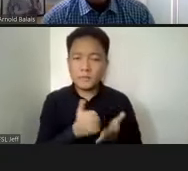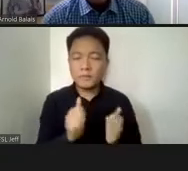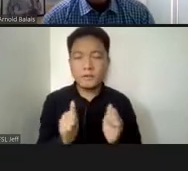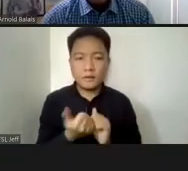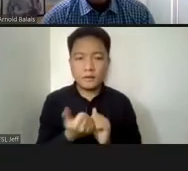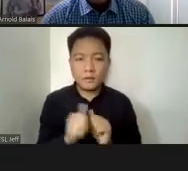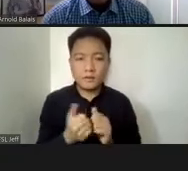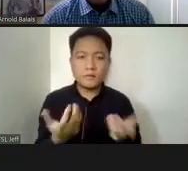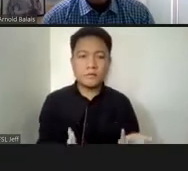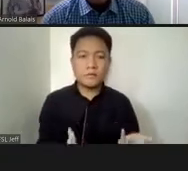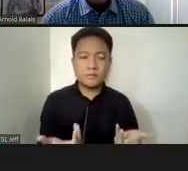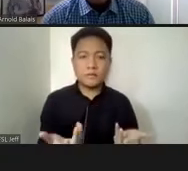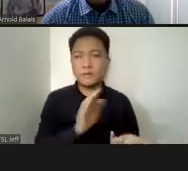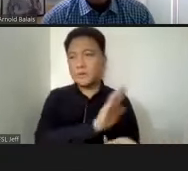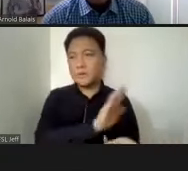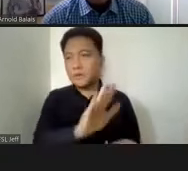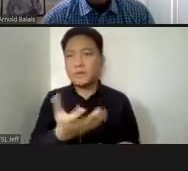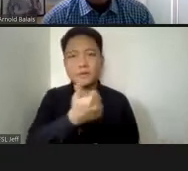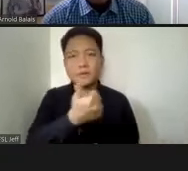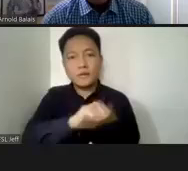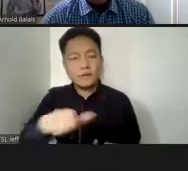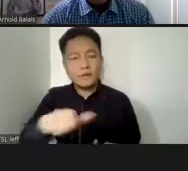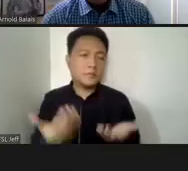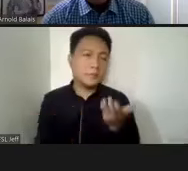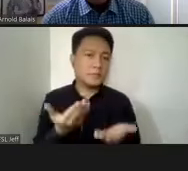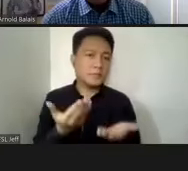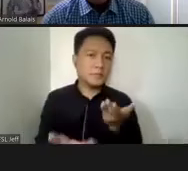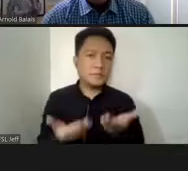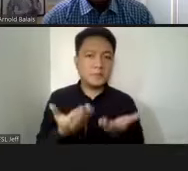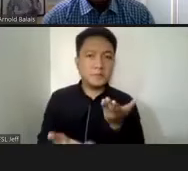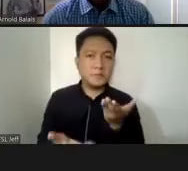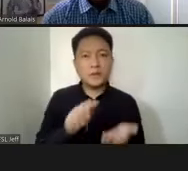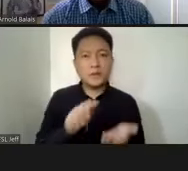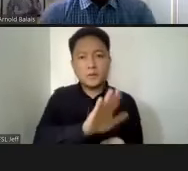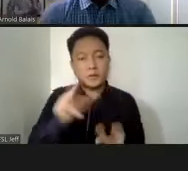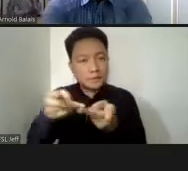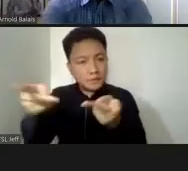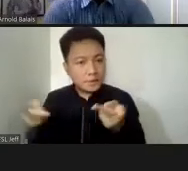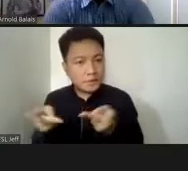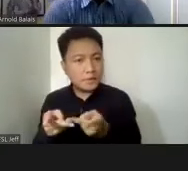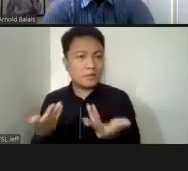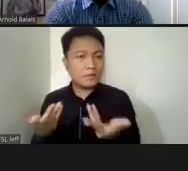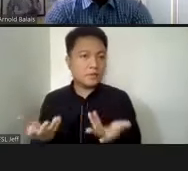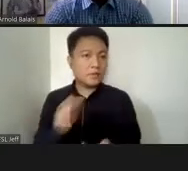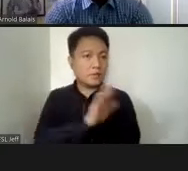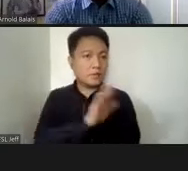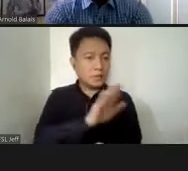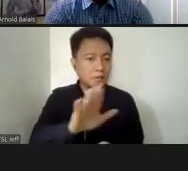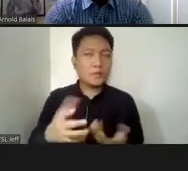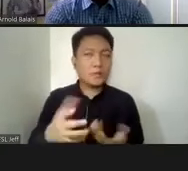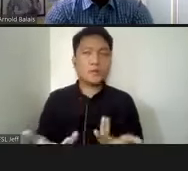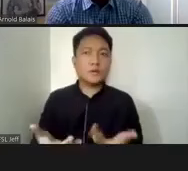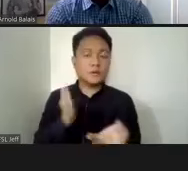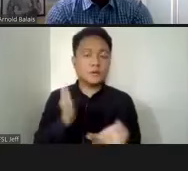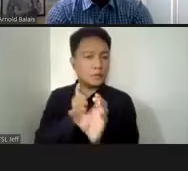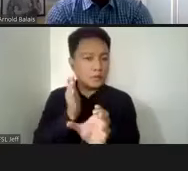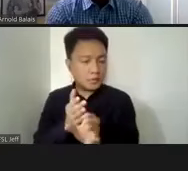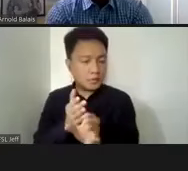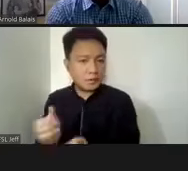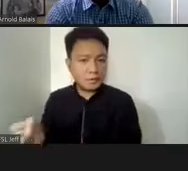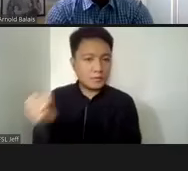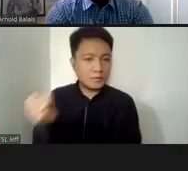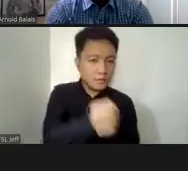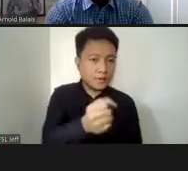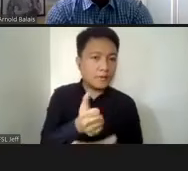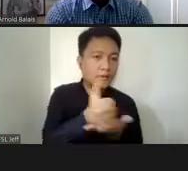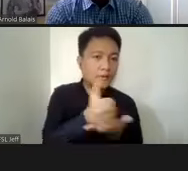sports psychologist. Maybe it's someone who is very good with making a website or technical